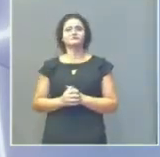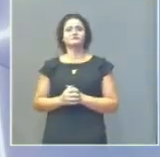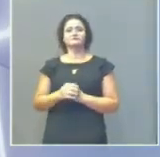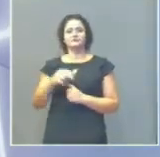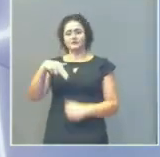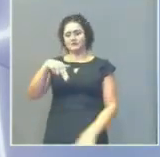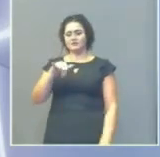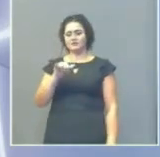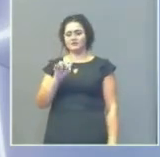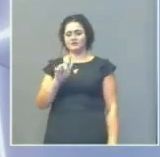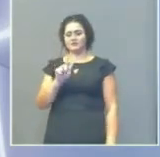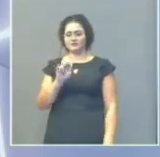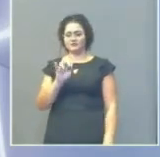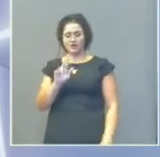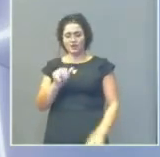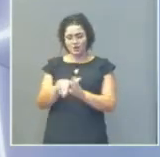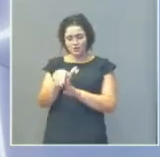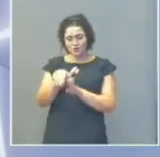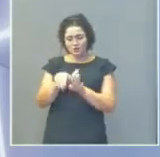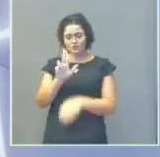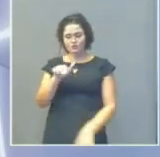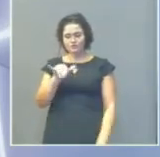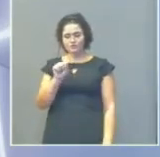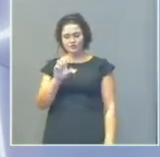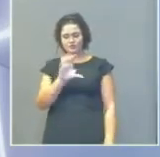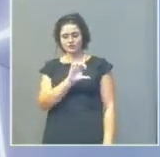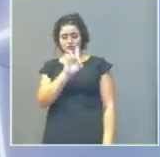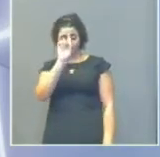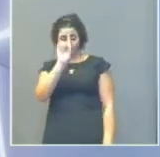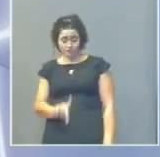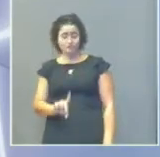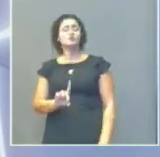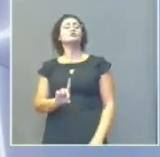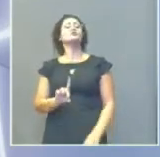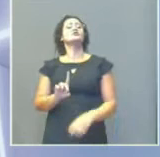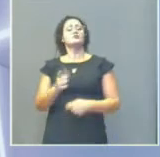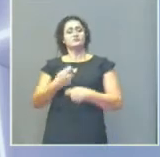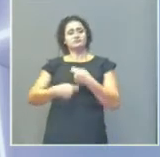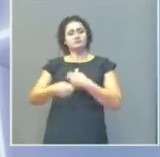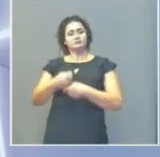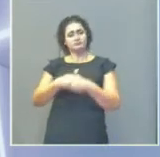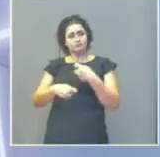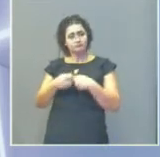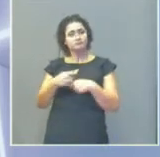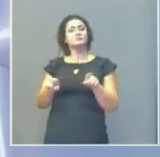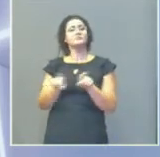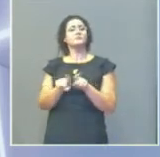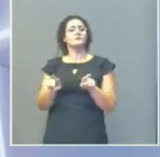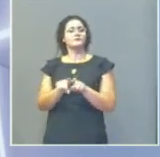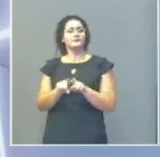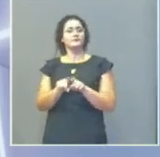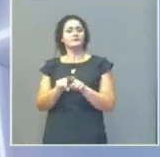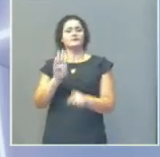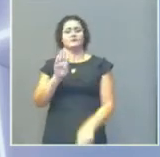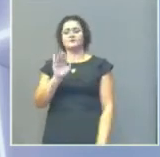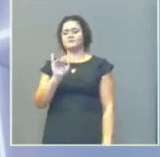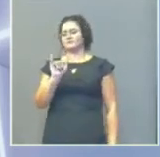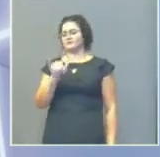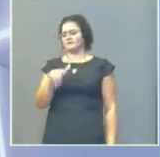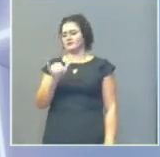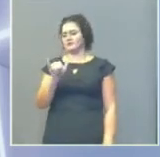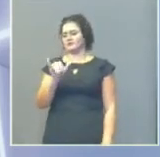Nigéria, consultor da Unesco e diretor executivo da The Emergence Network, Bayo